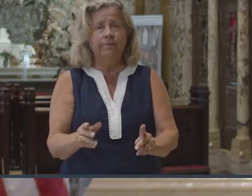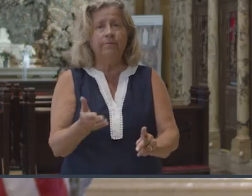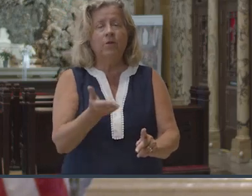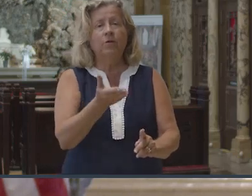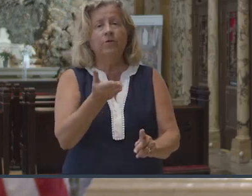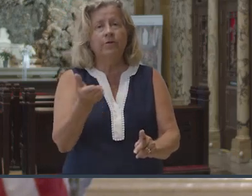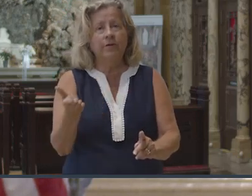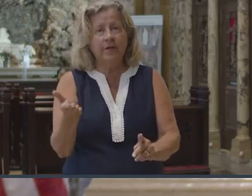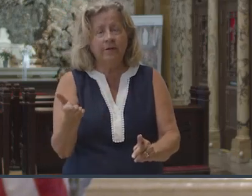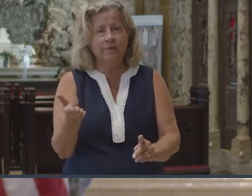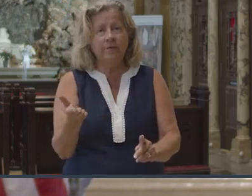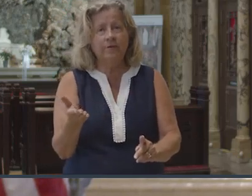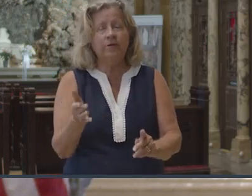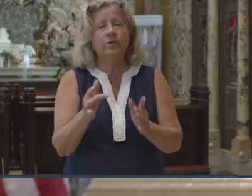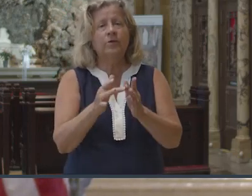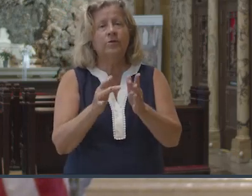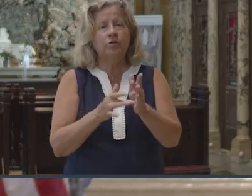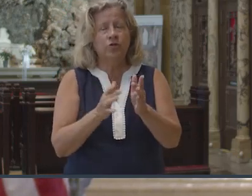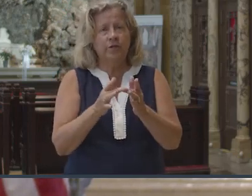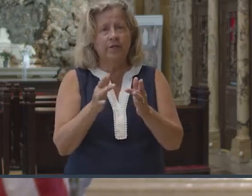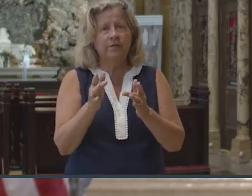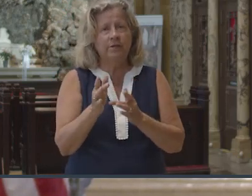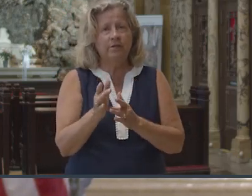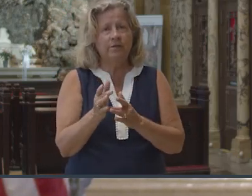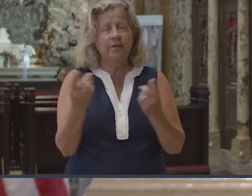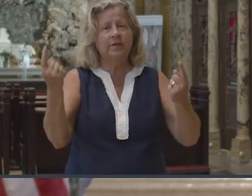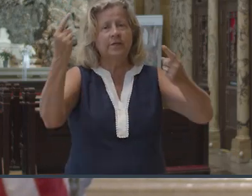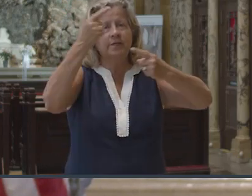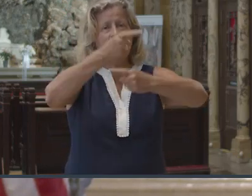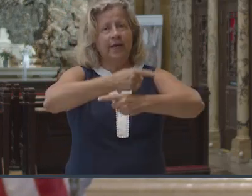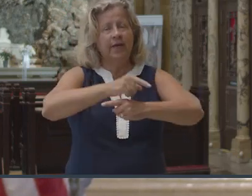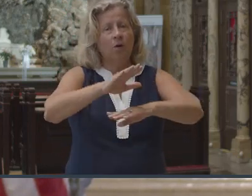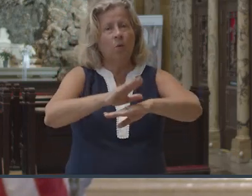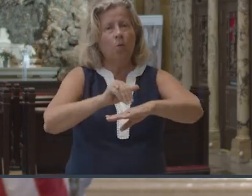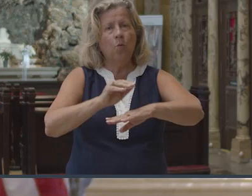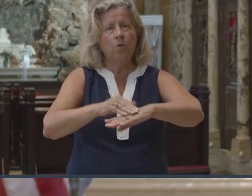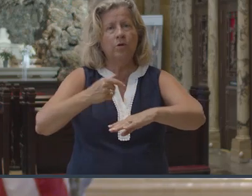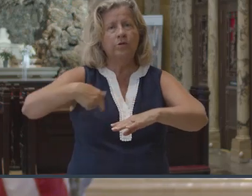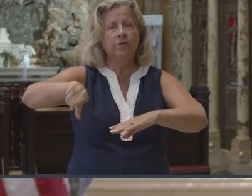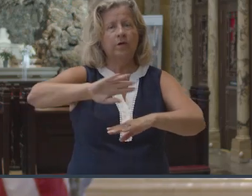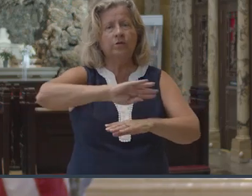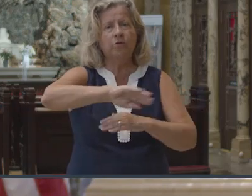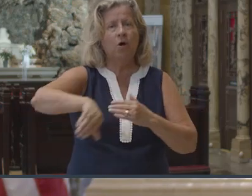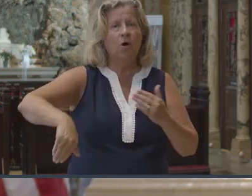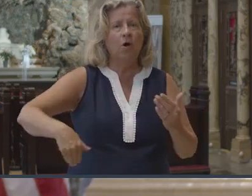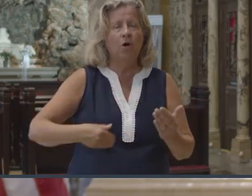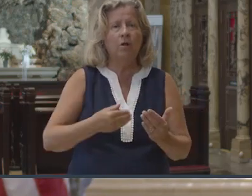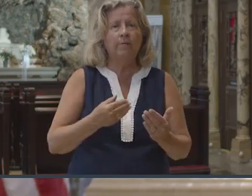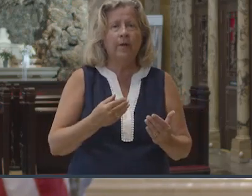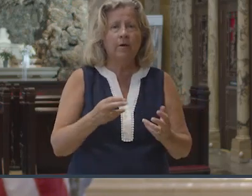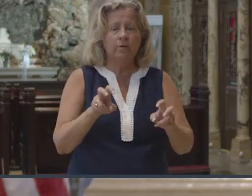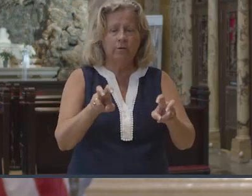materialism. Jesus today warns us all about greed.